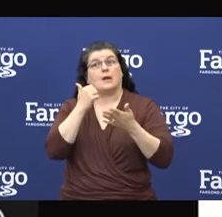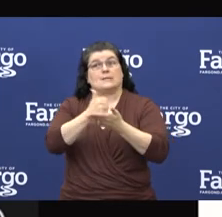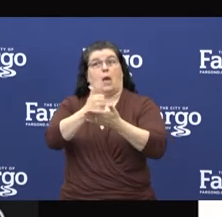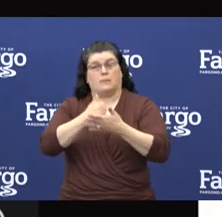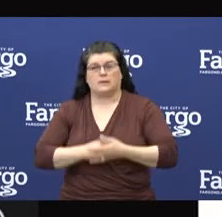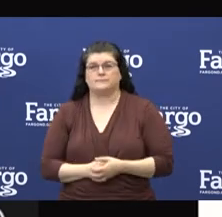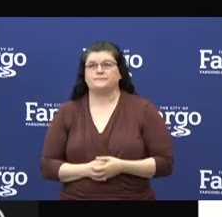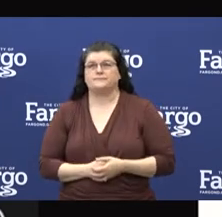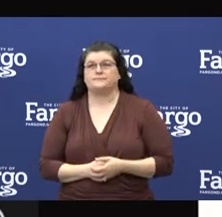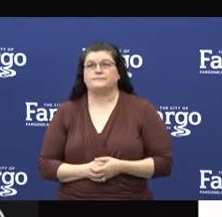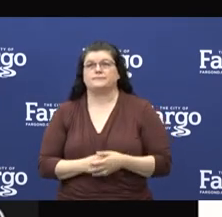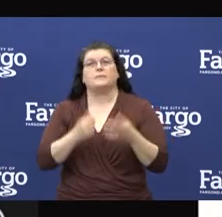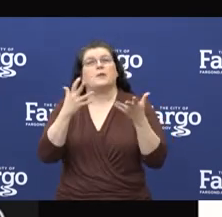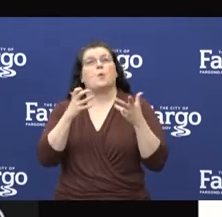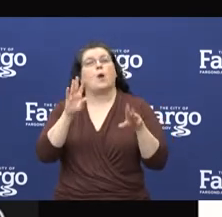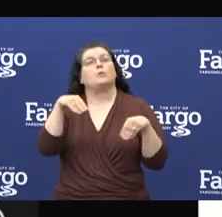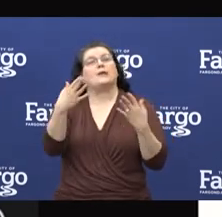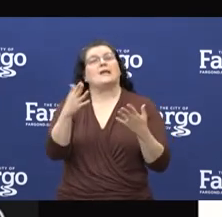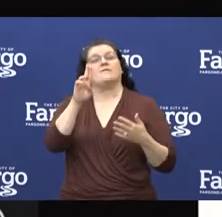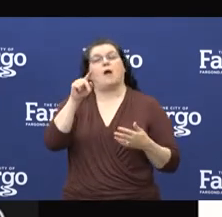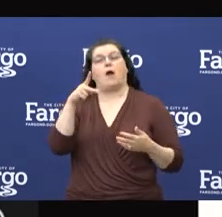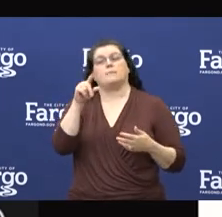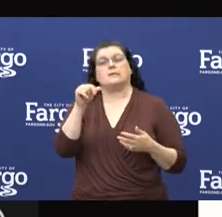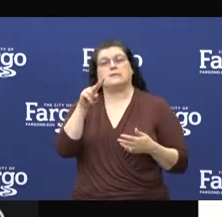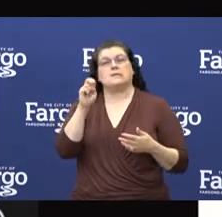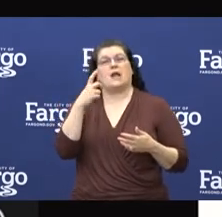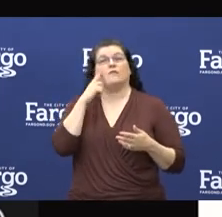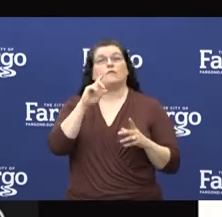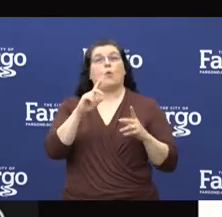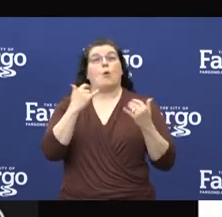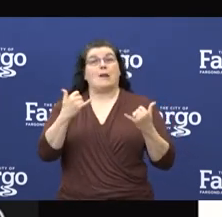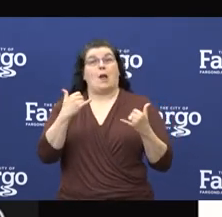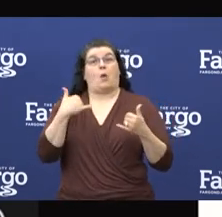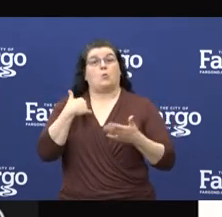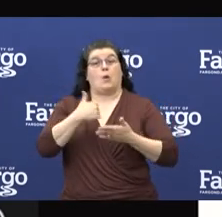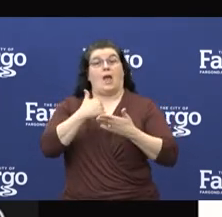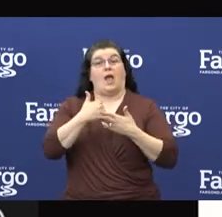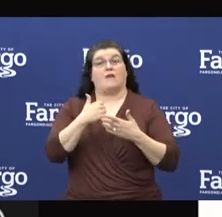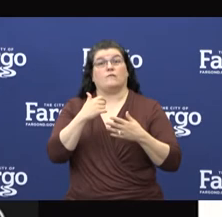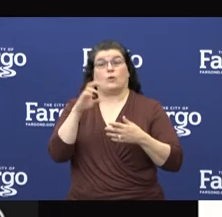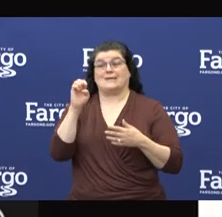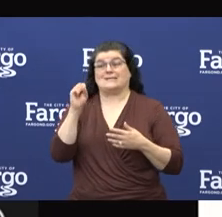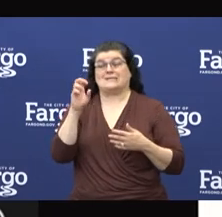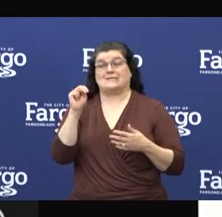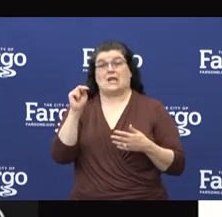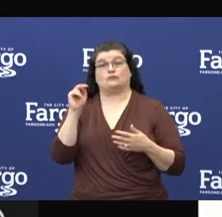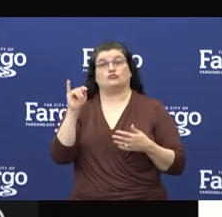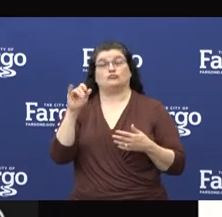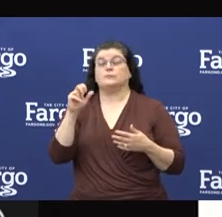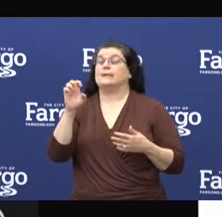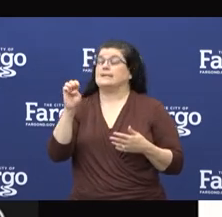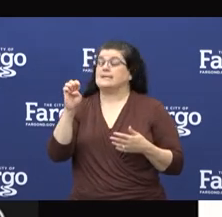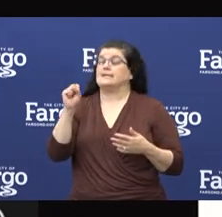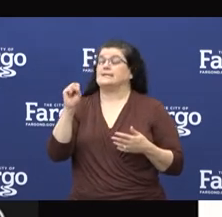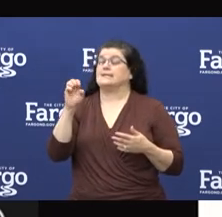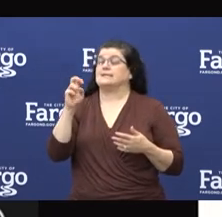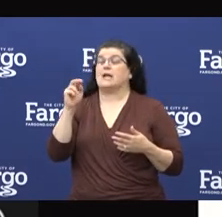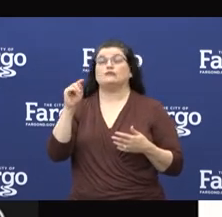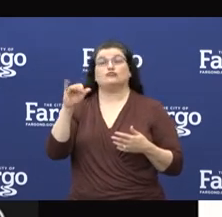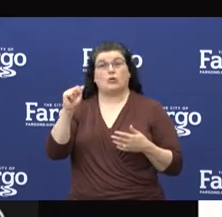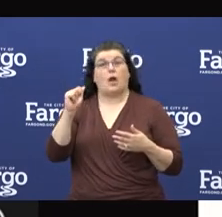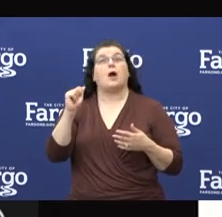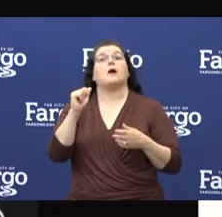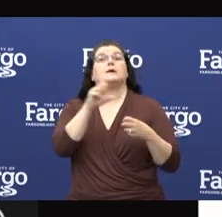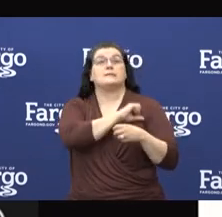I just wanted to provide an update also briefly on what we're doing at Essentia to keep our patients and staff safe and healthy. We continue